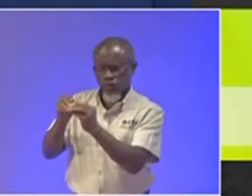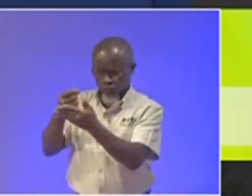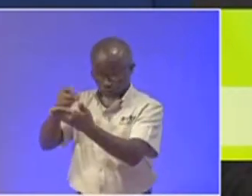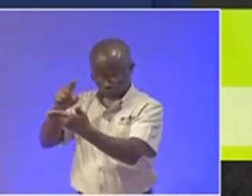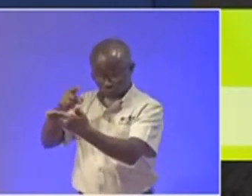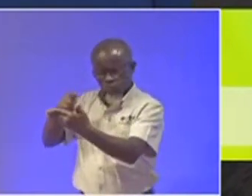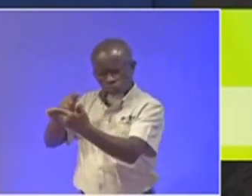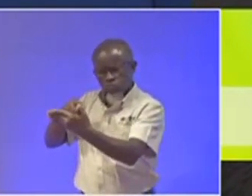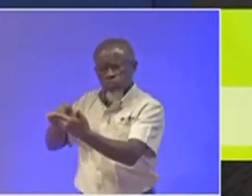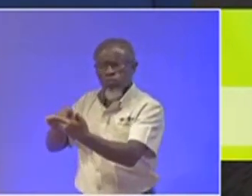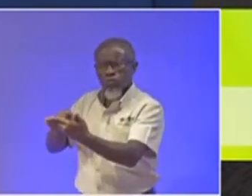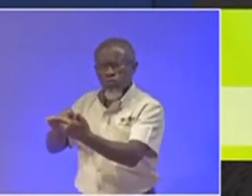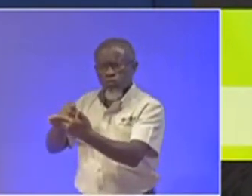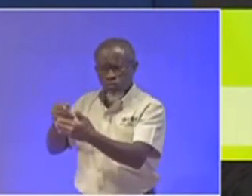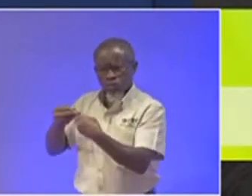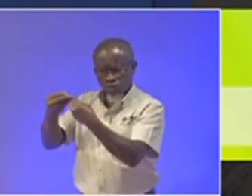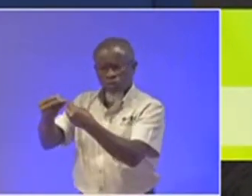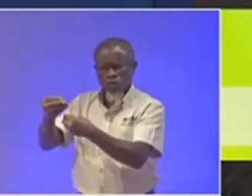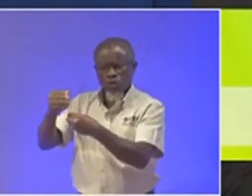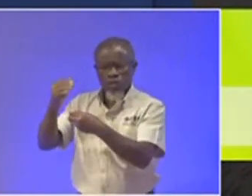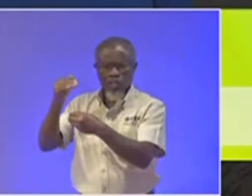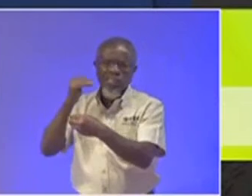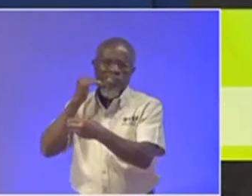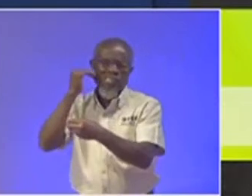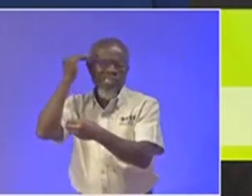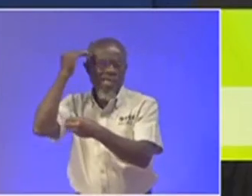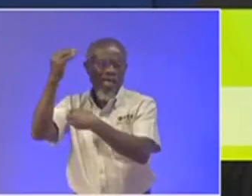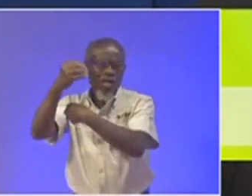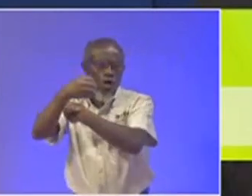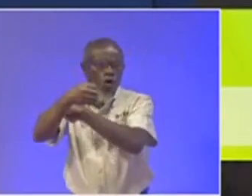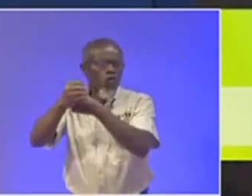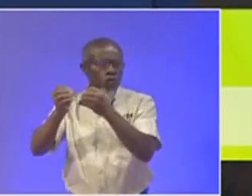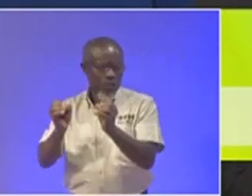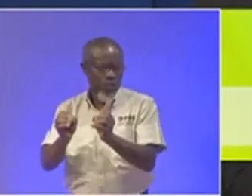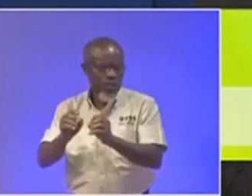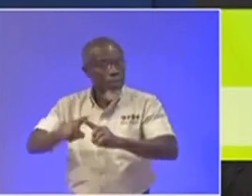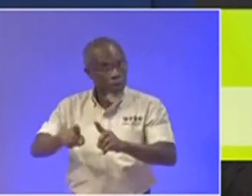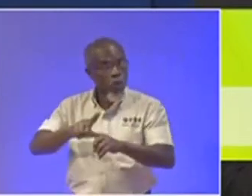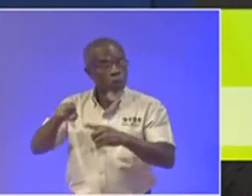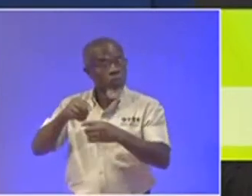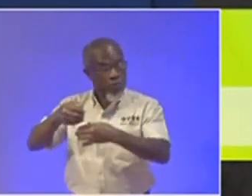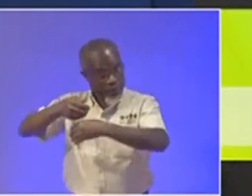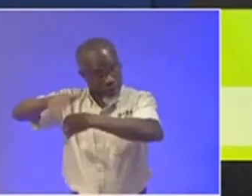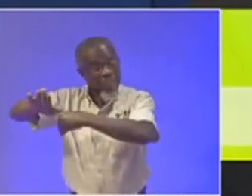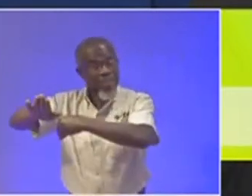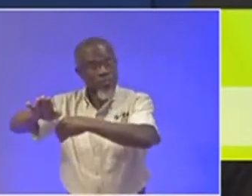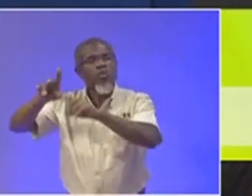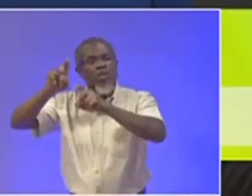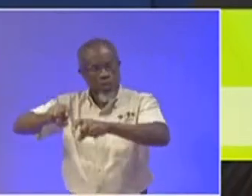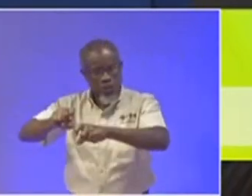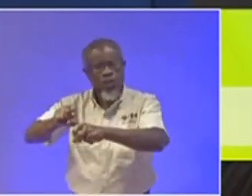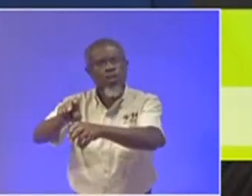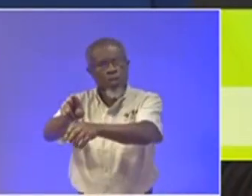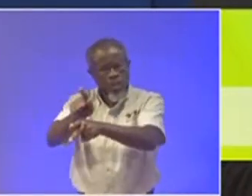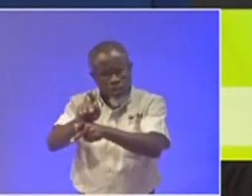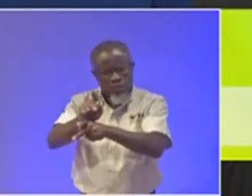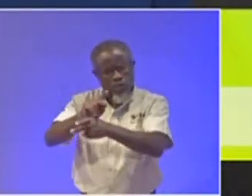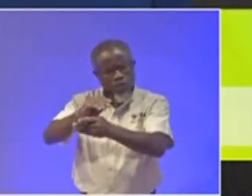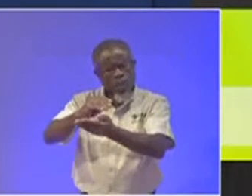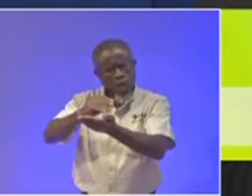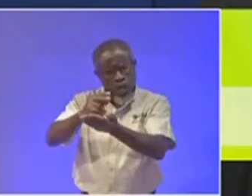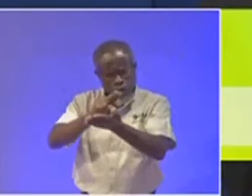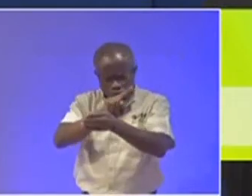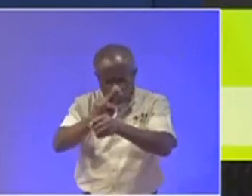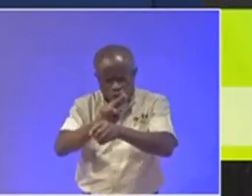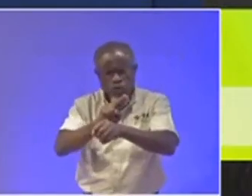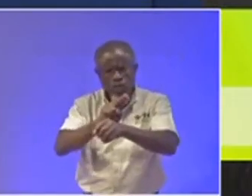will send, to head office, etc. But it is important that while we send this data, we also use that data